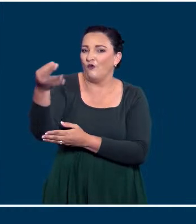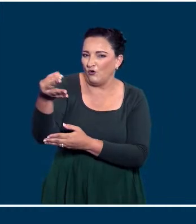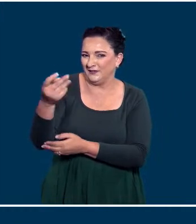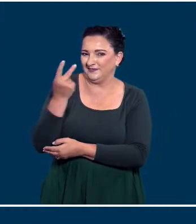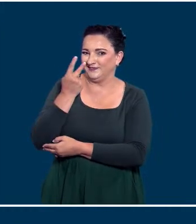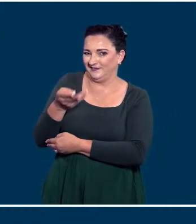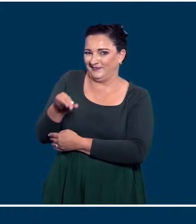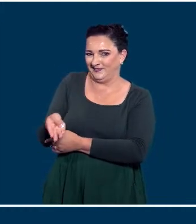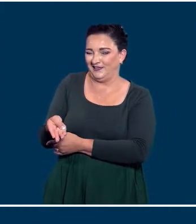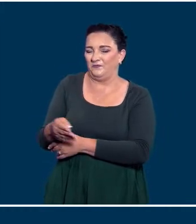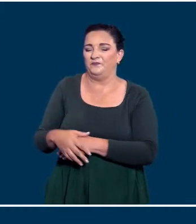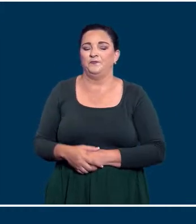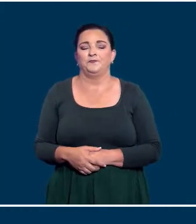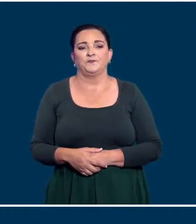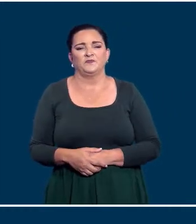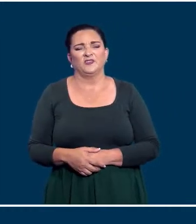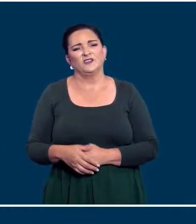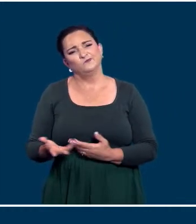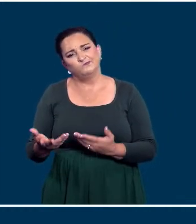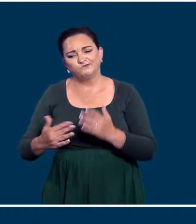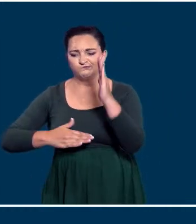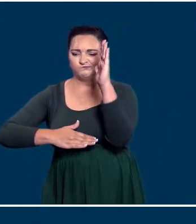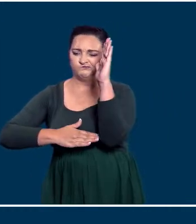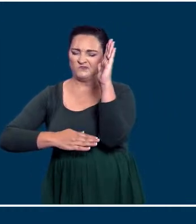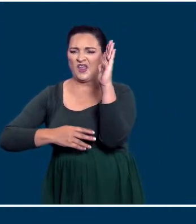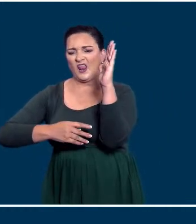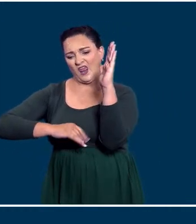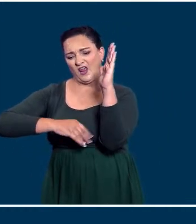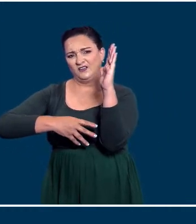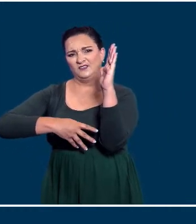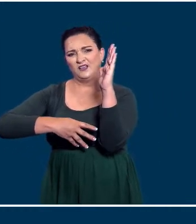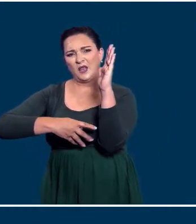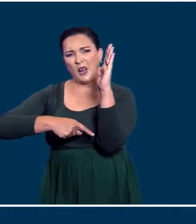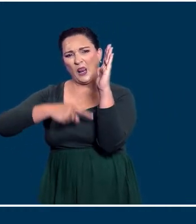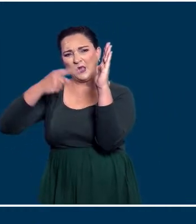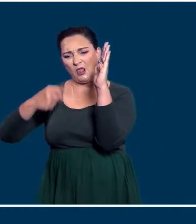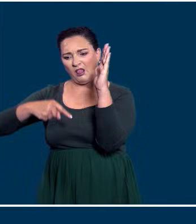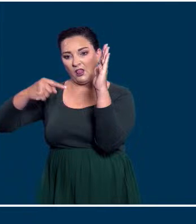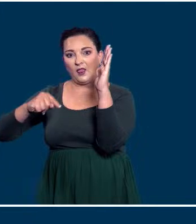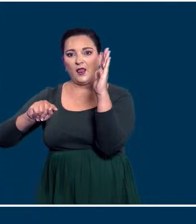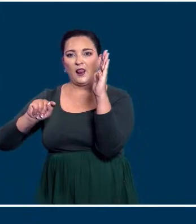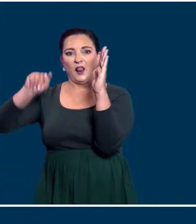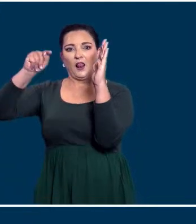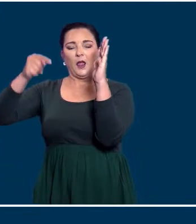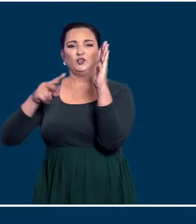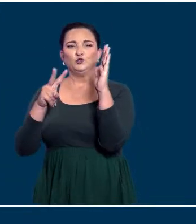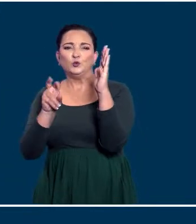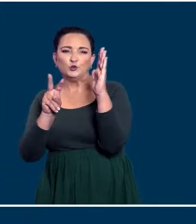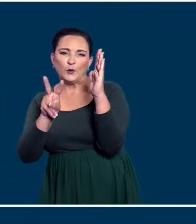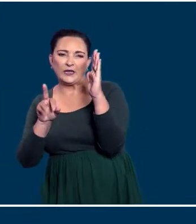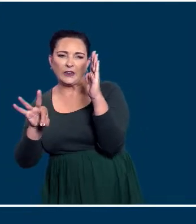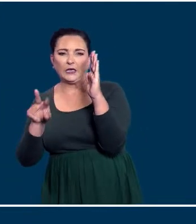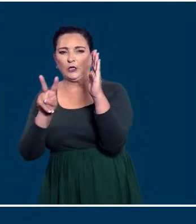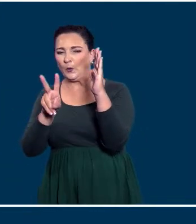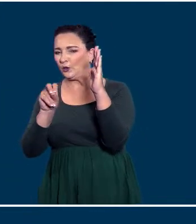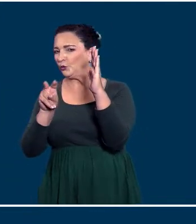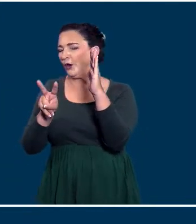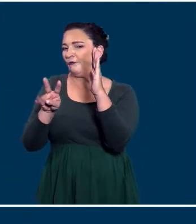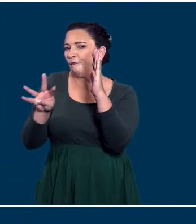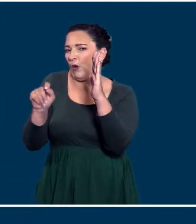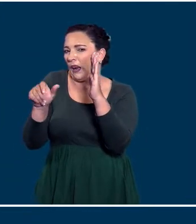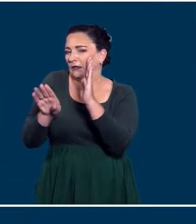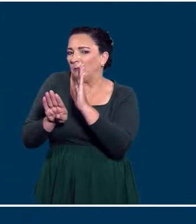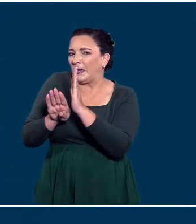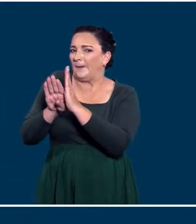see that we've had a bit of a pickup into 2022, 2023, and 2024 on the far right-hand side. And